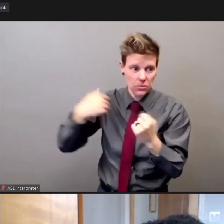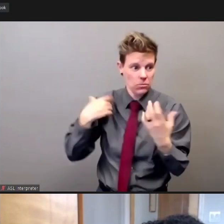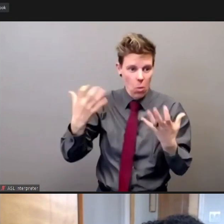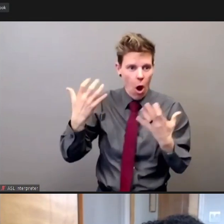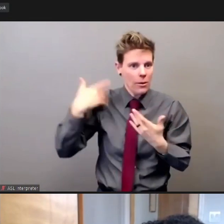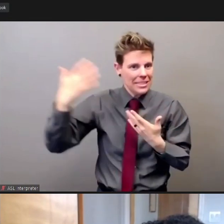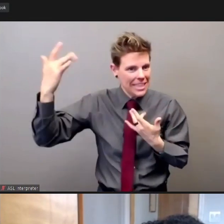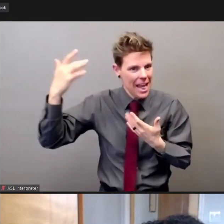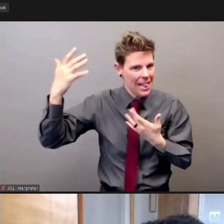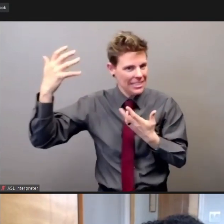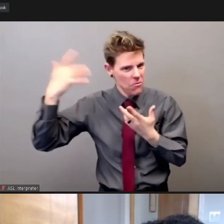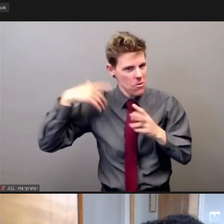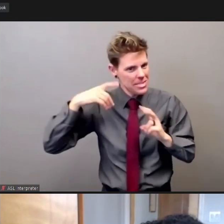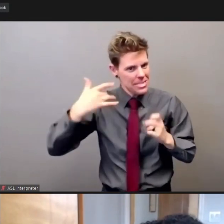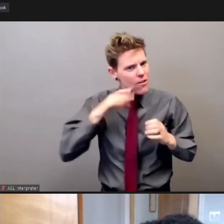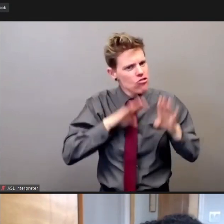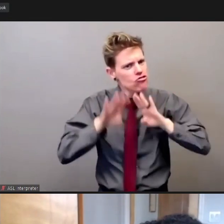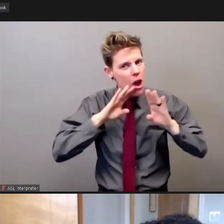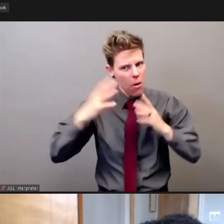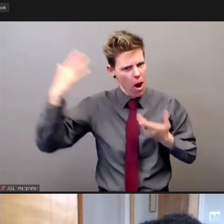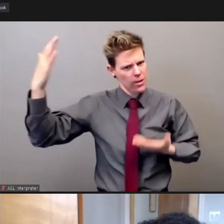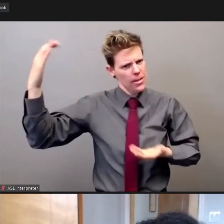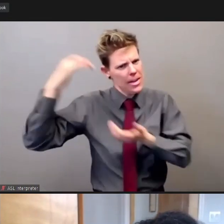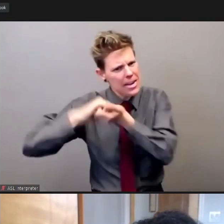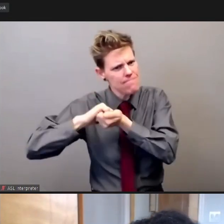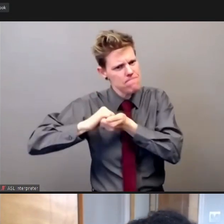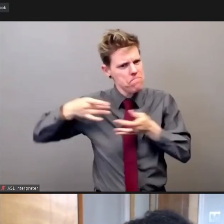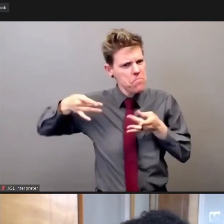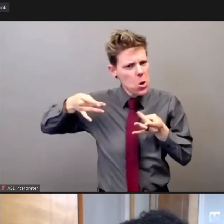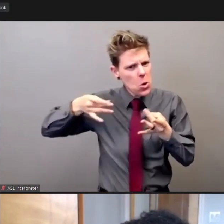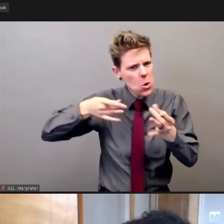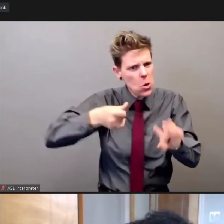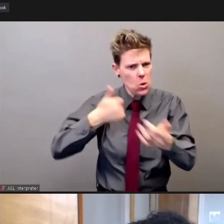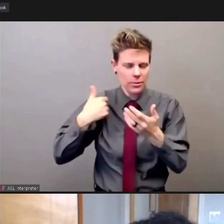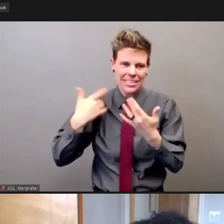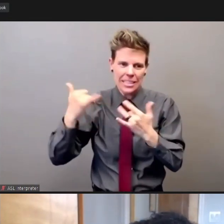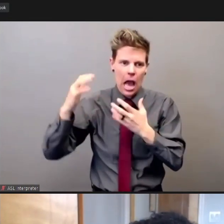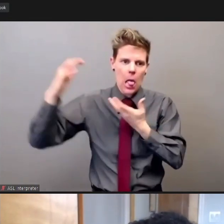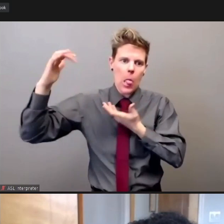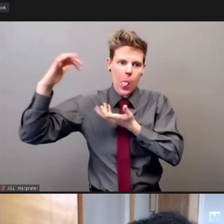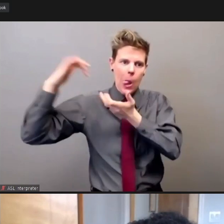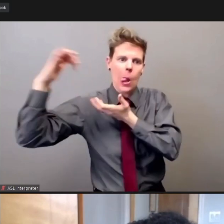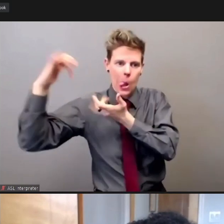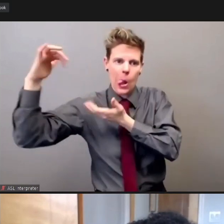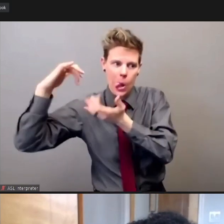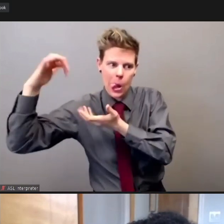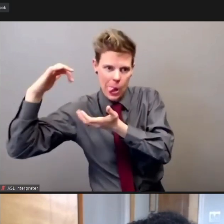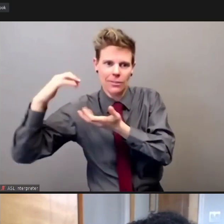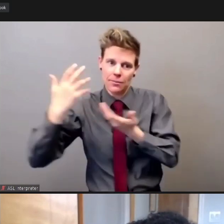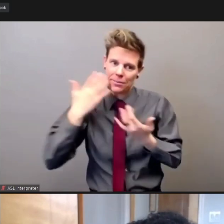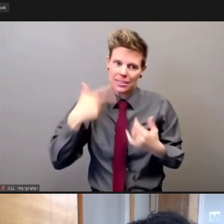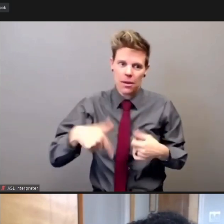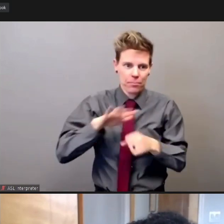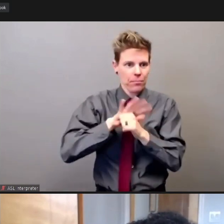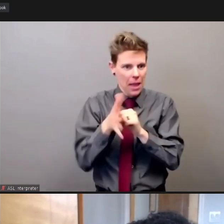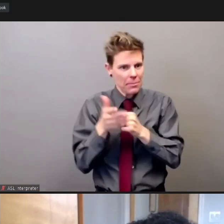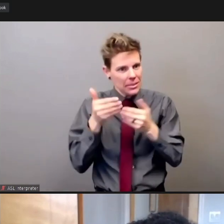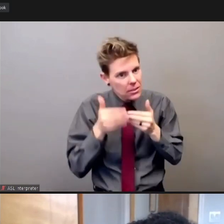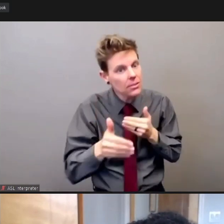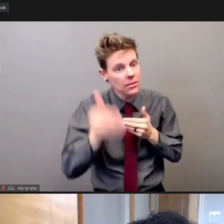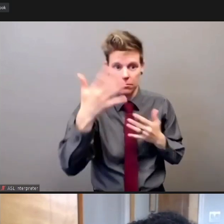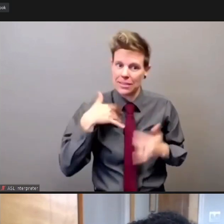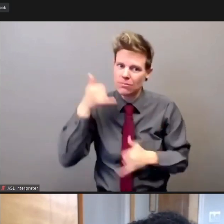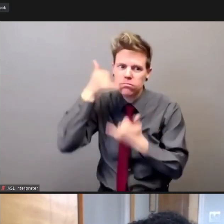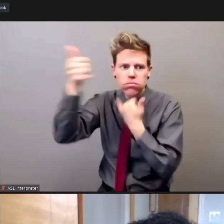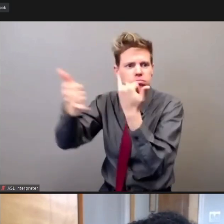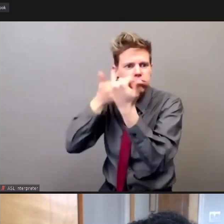me at the federal government since the onset. But right now we call them and ask them to report it to us. And